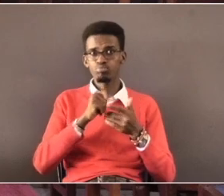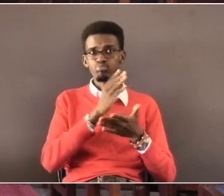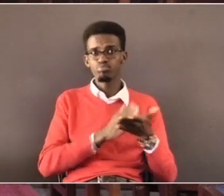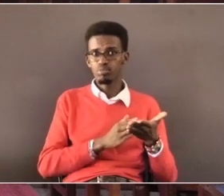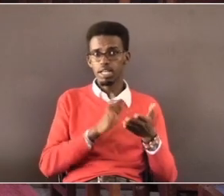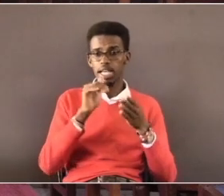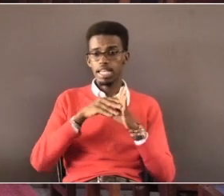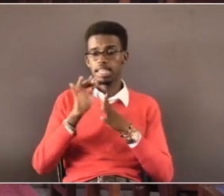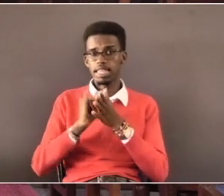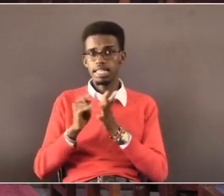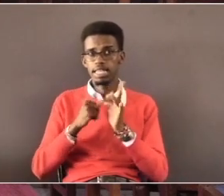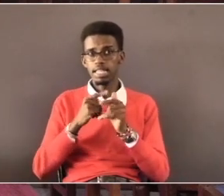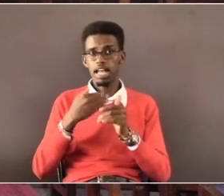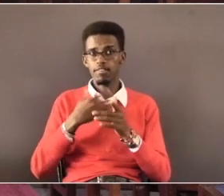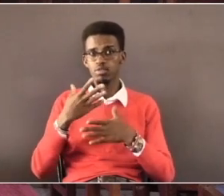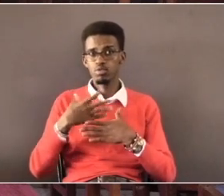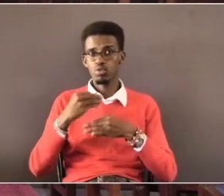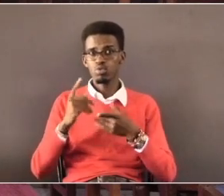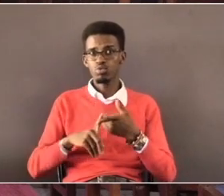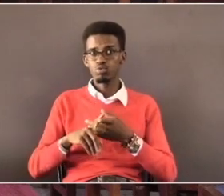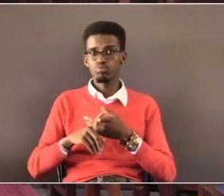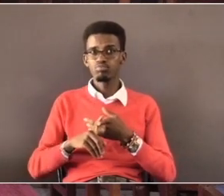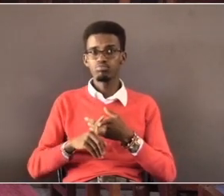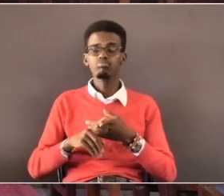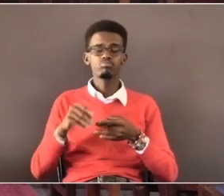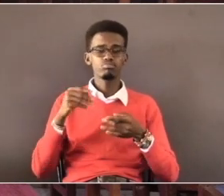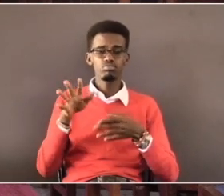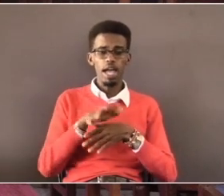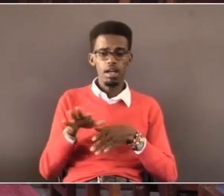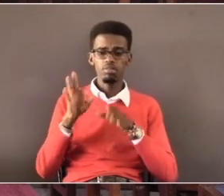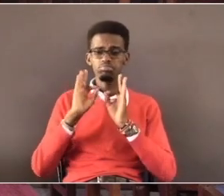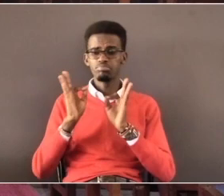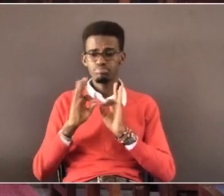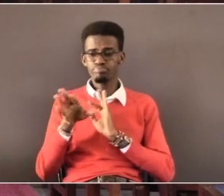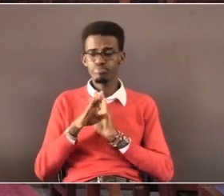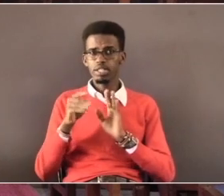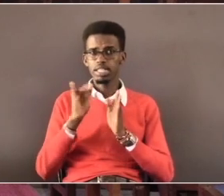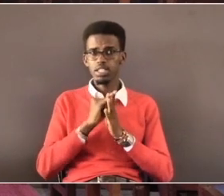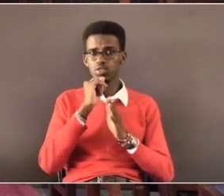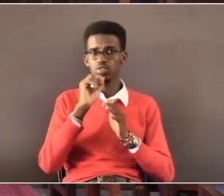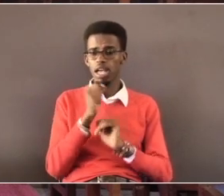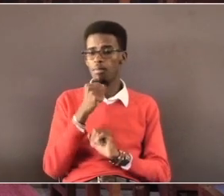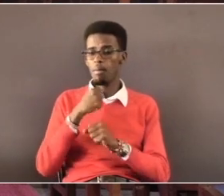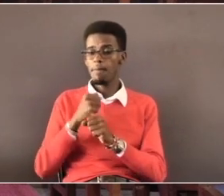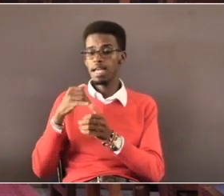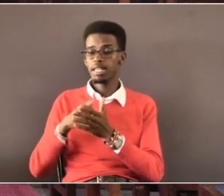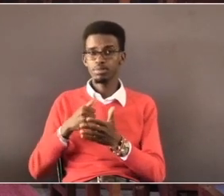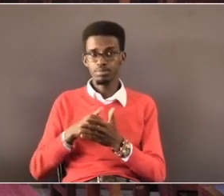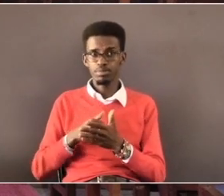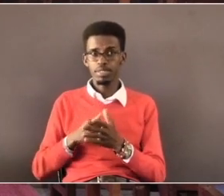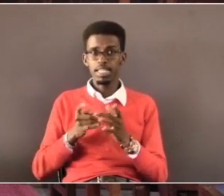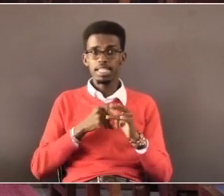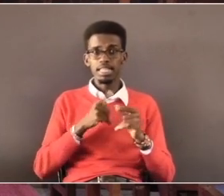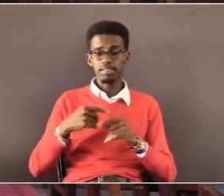in that? You don't have to go to the fanciest of places if that is not something you can manage. If